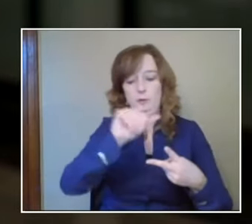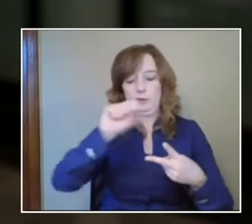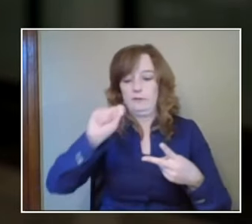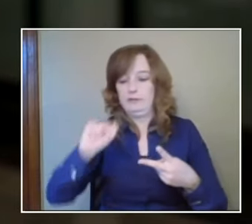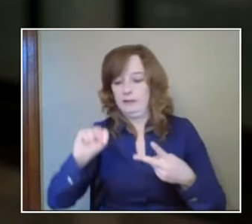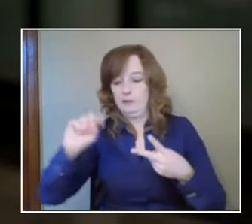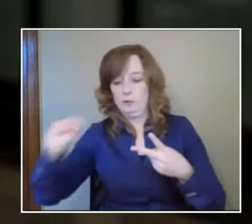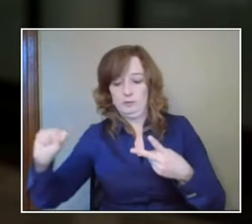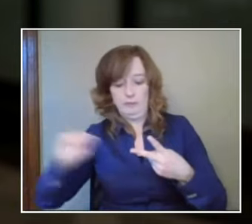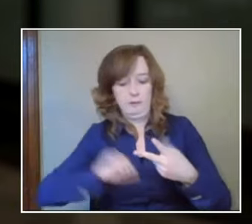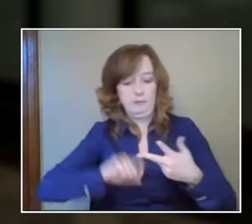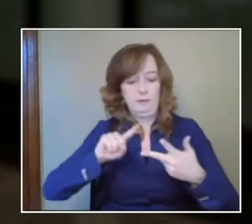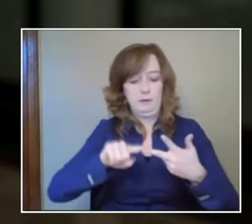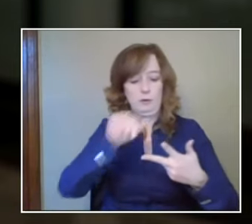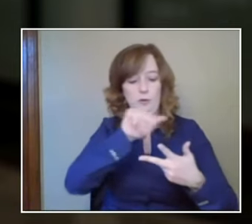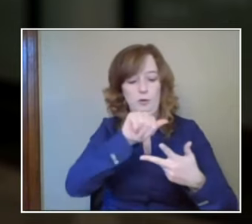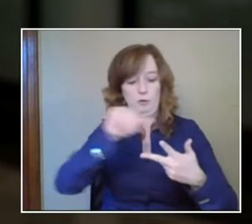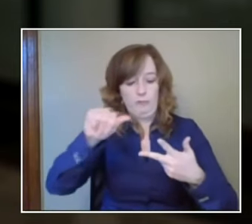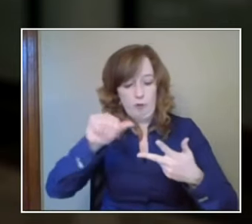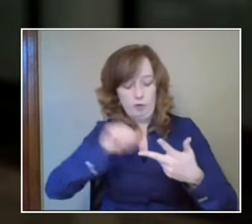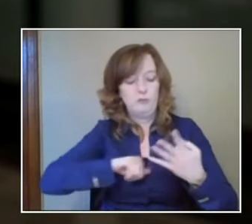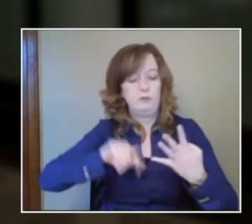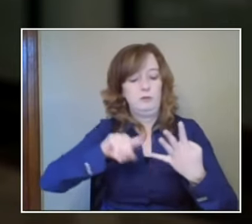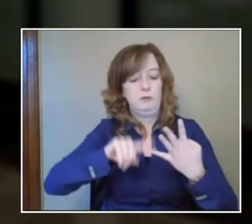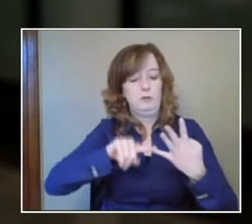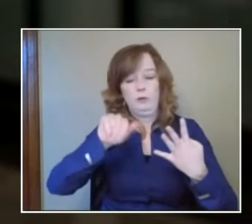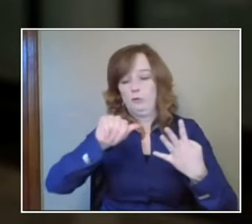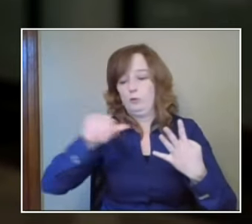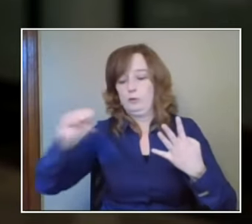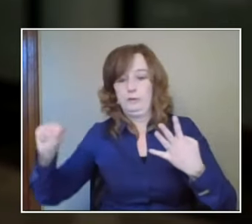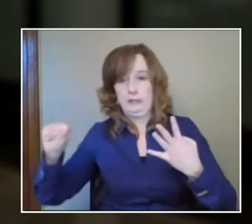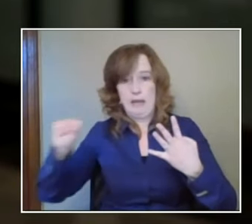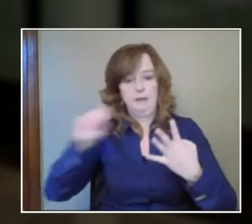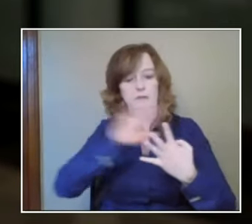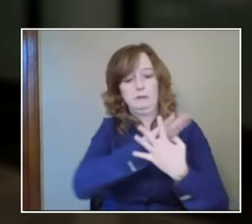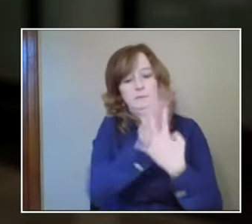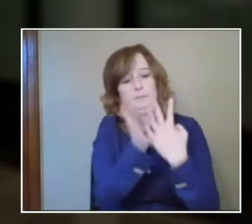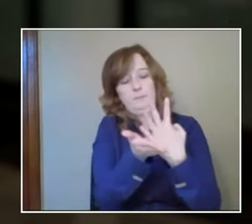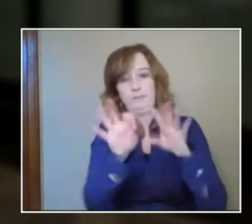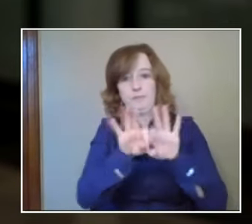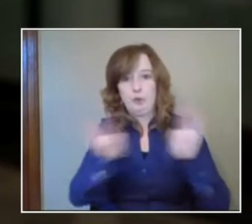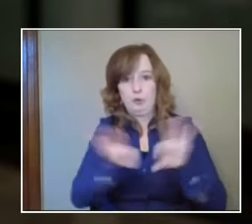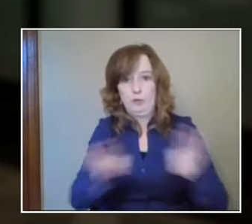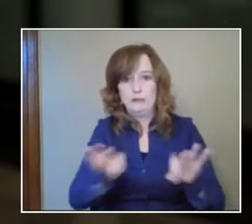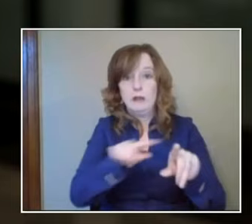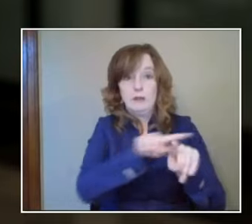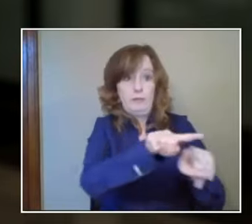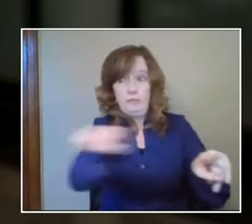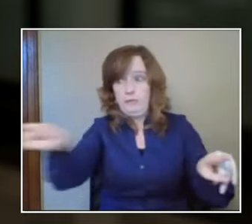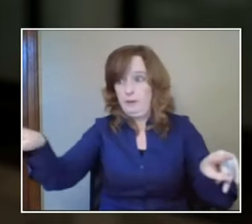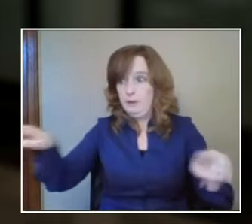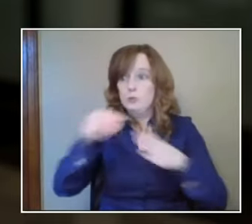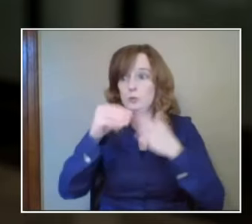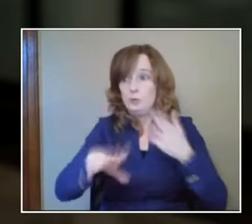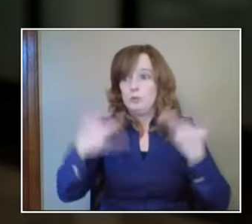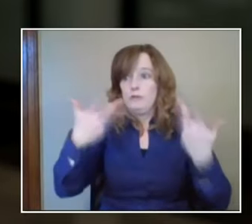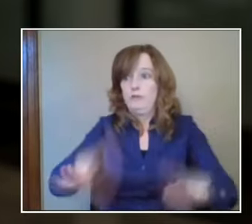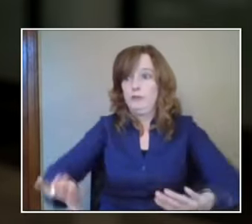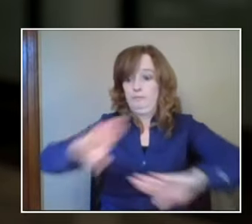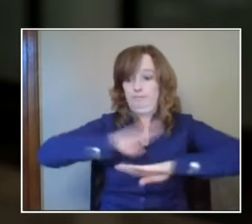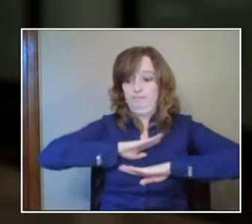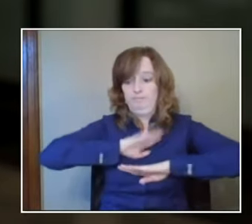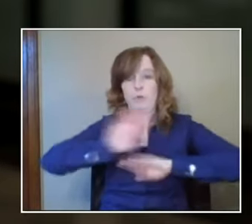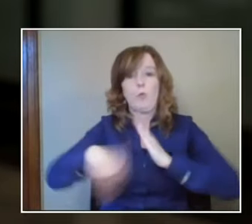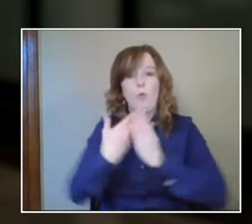Arts, and Associate of Science. These students have completed all requirements as approved by the college's Board of